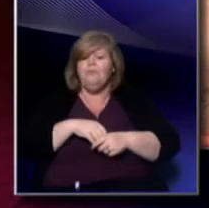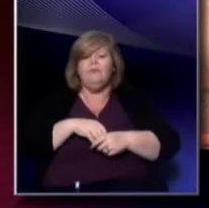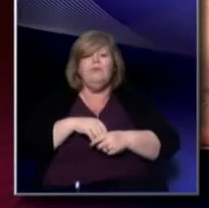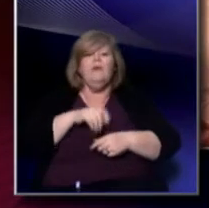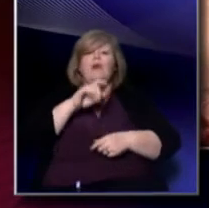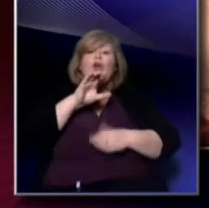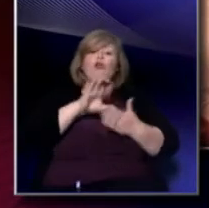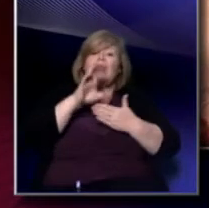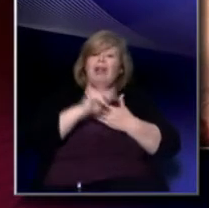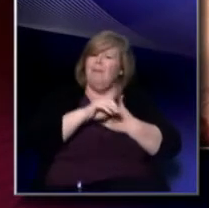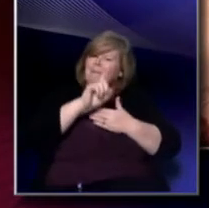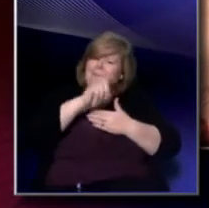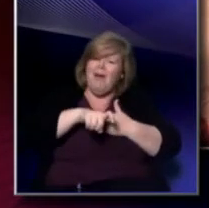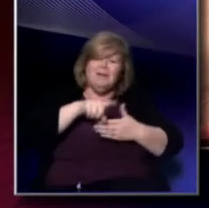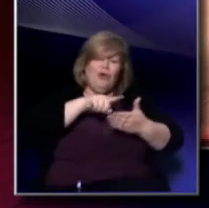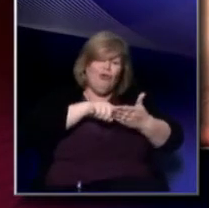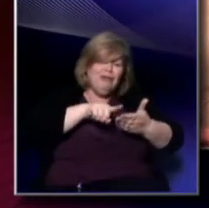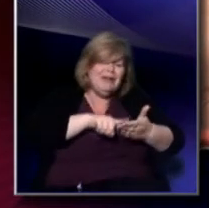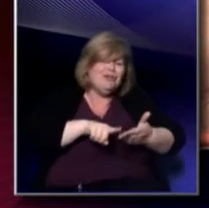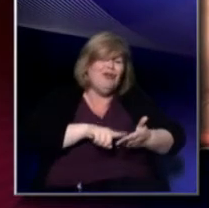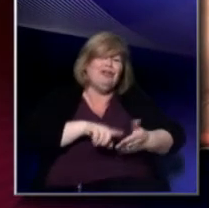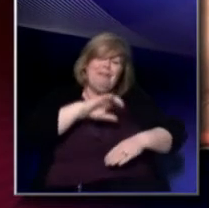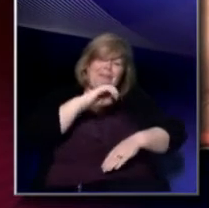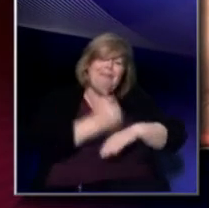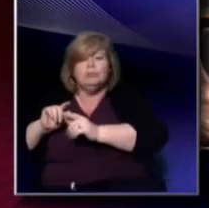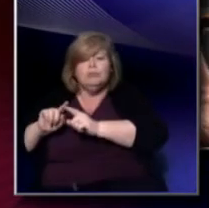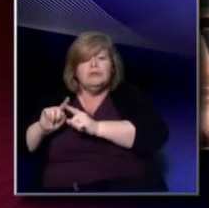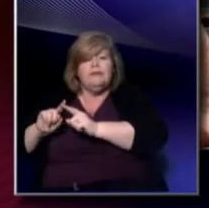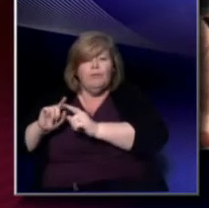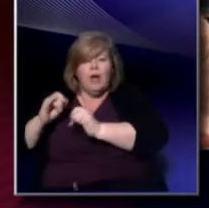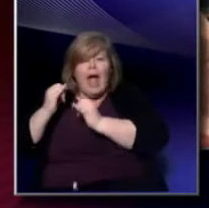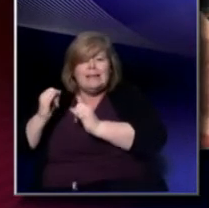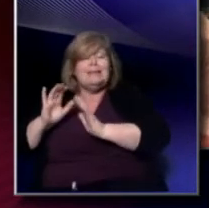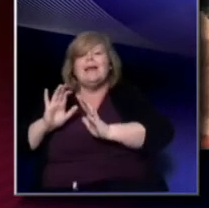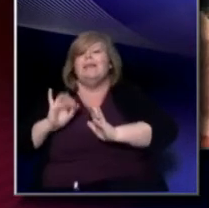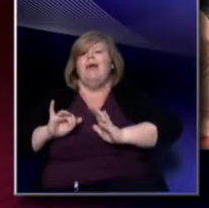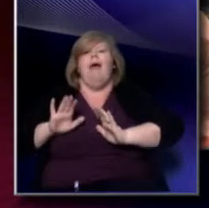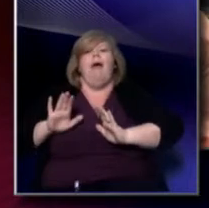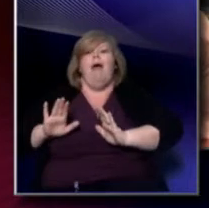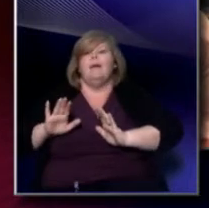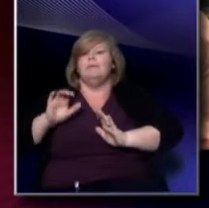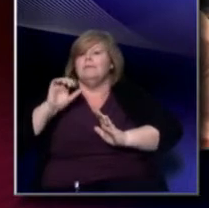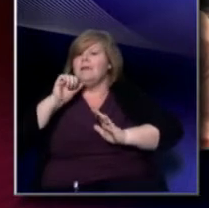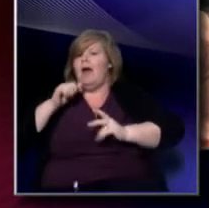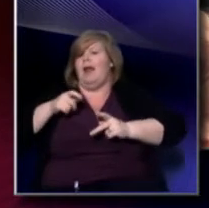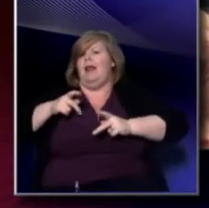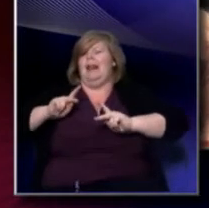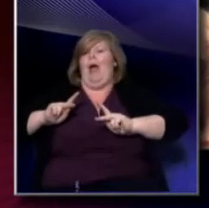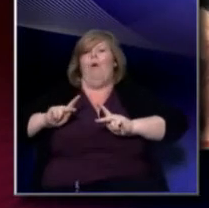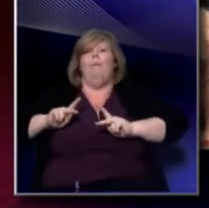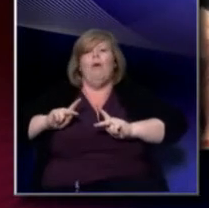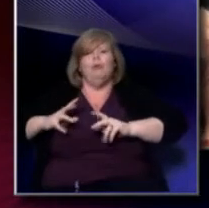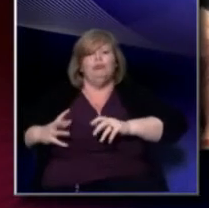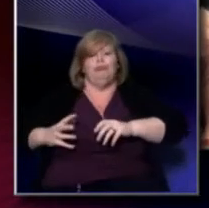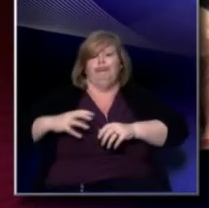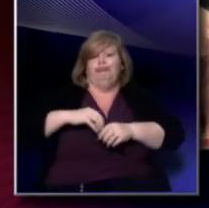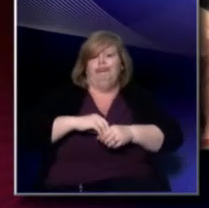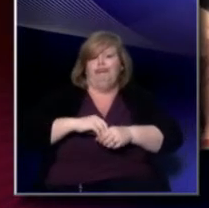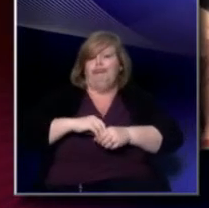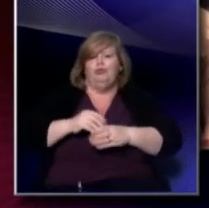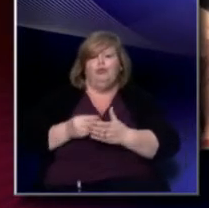based proven curriculum. And so when you get that's not something that is an allowable cost